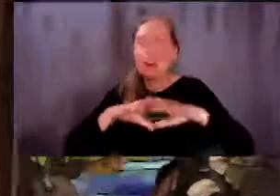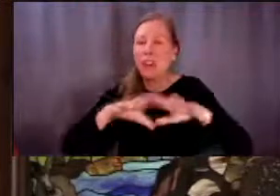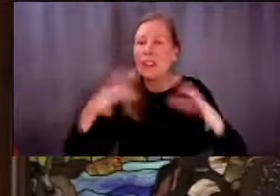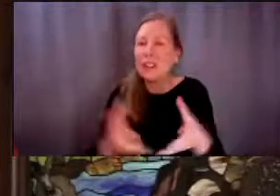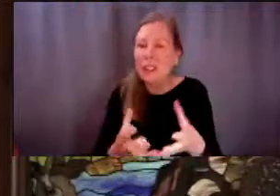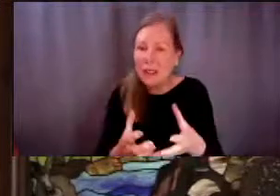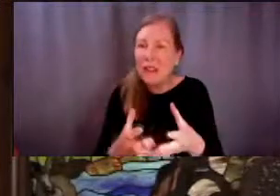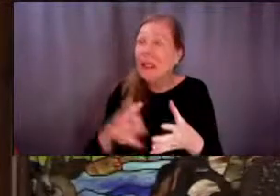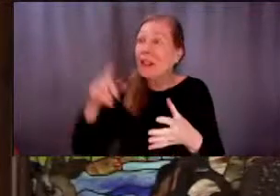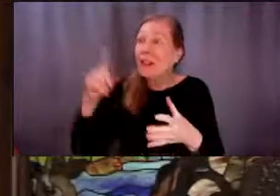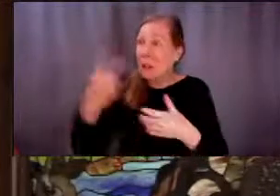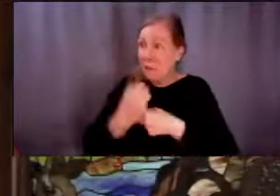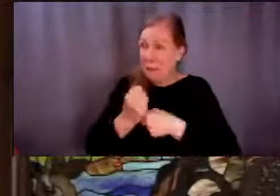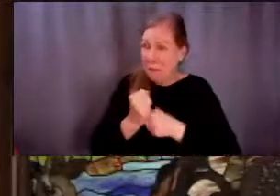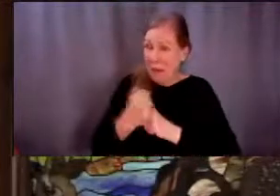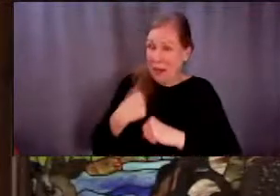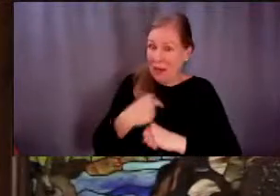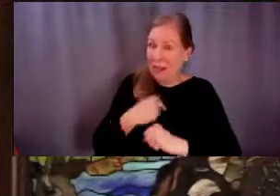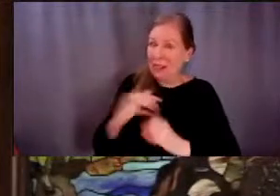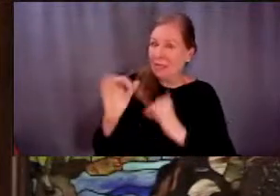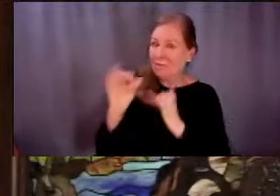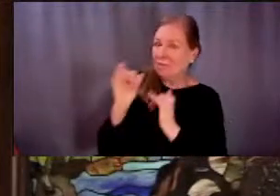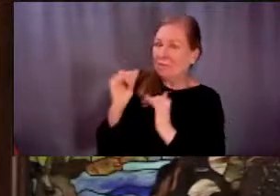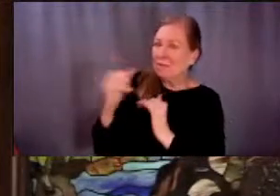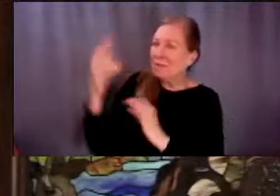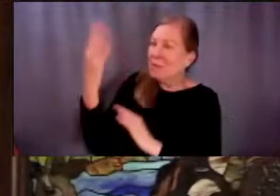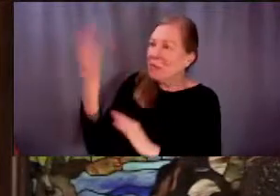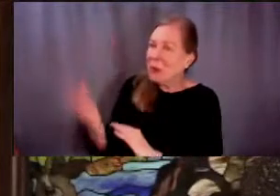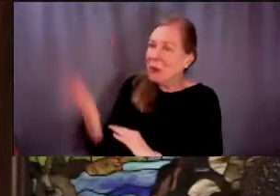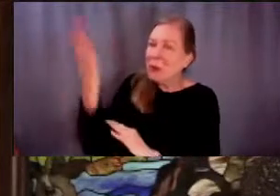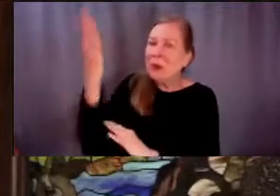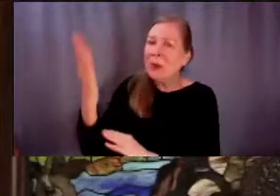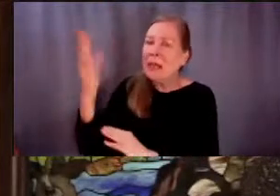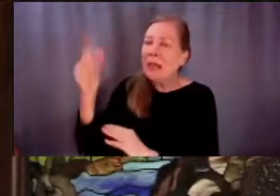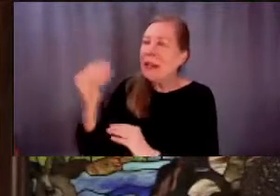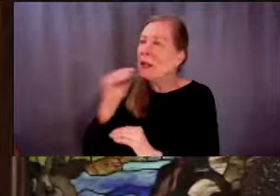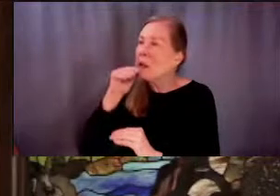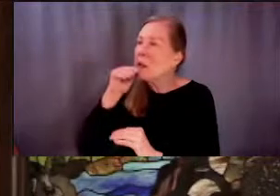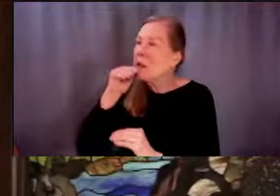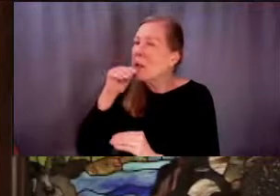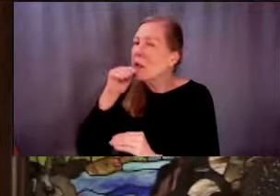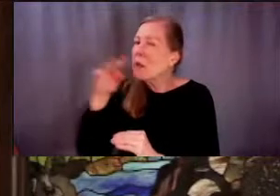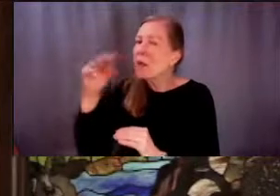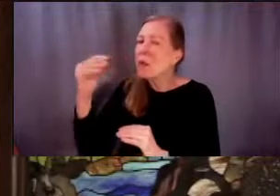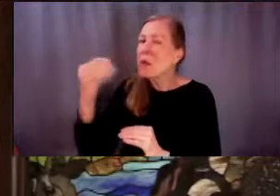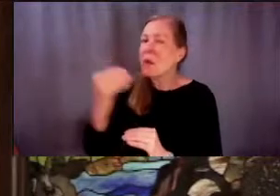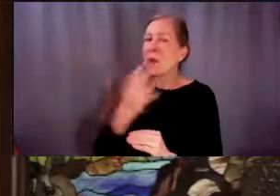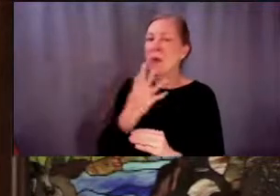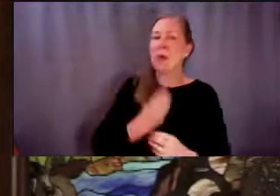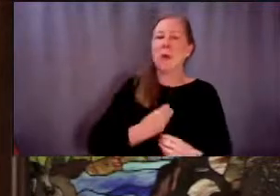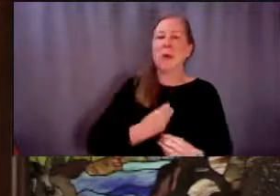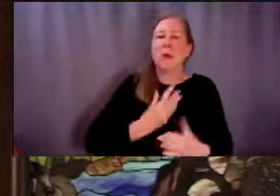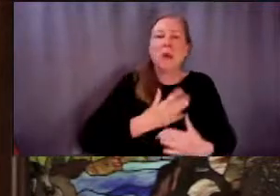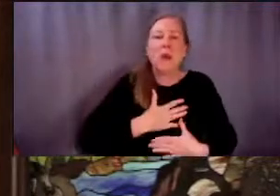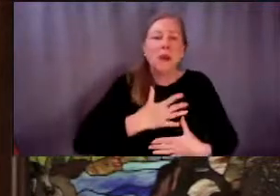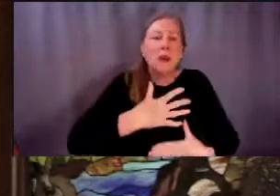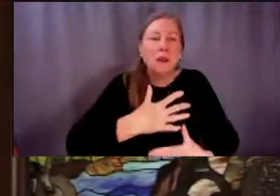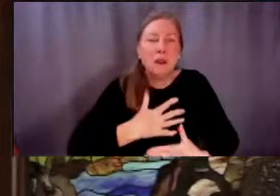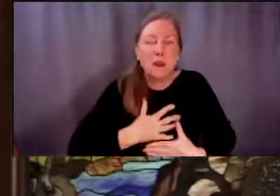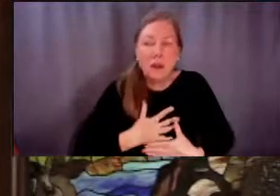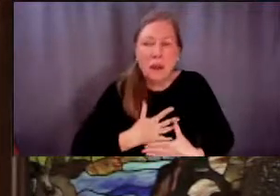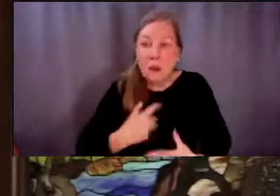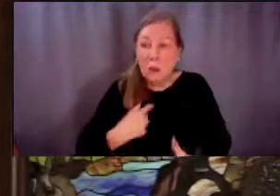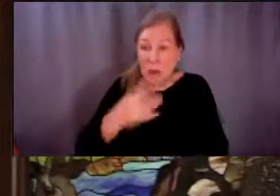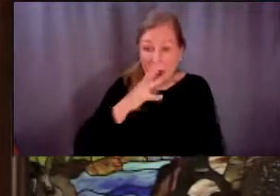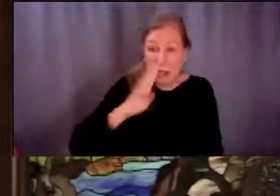in your image and breathed into us the breath of life. When we turned away and our love failed, your